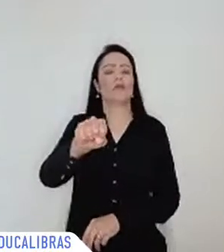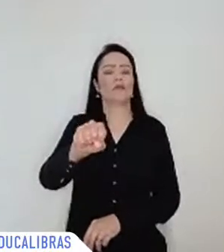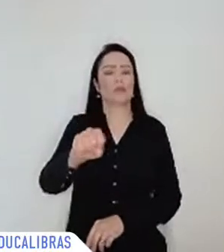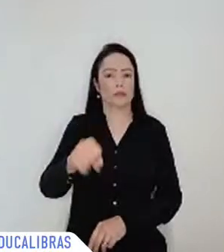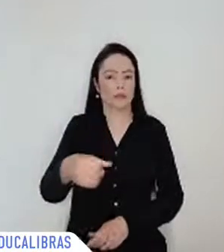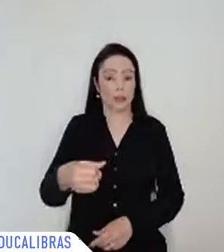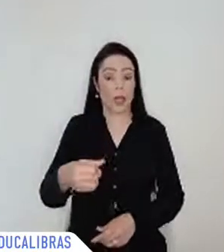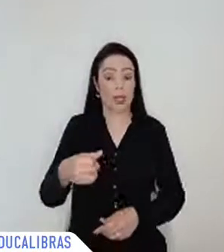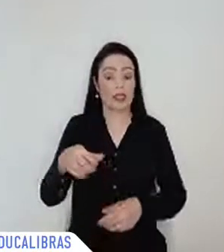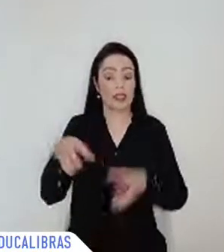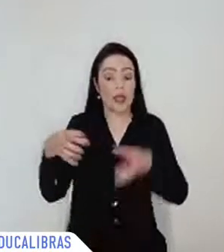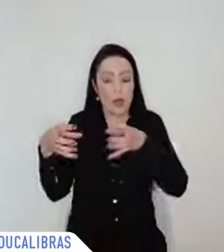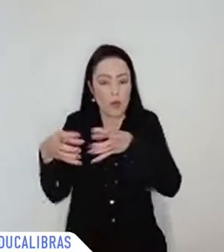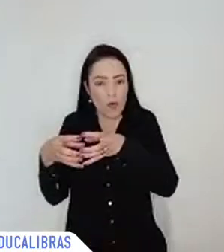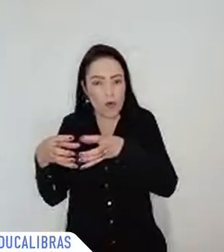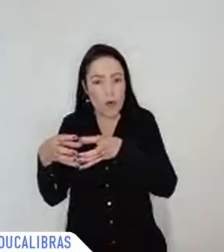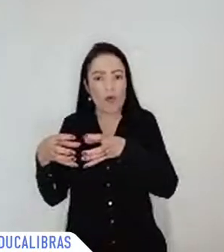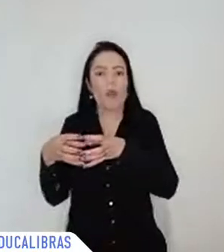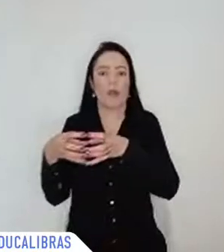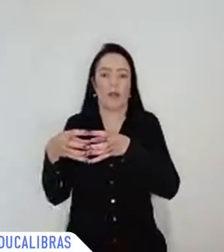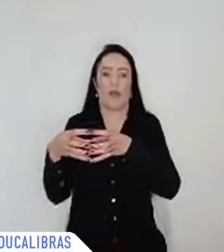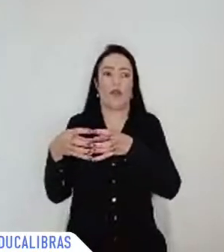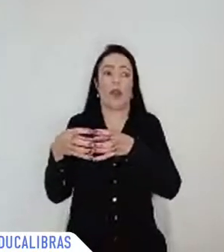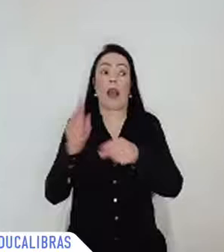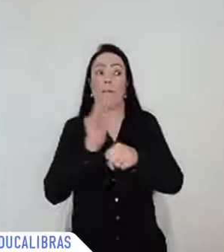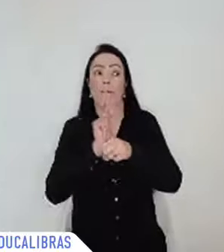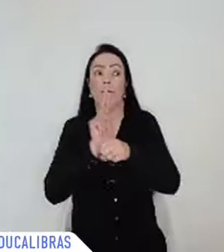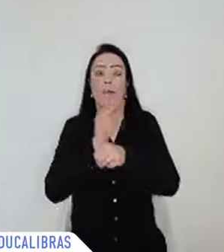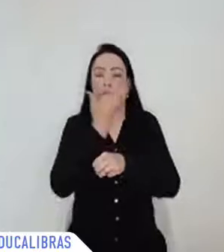a chauvinist family raising.